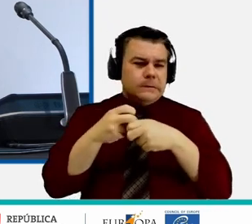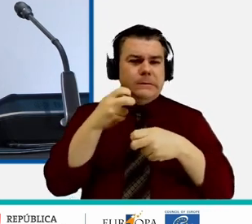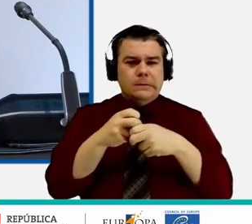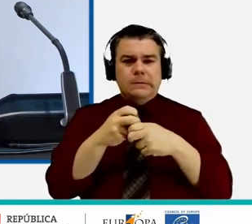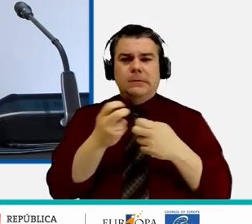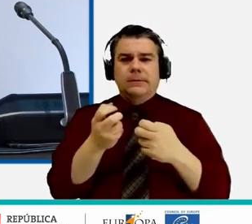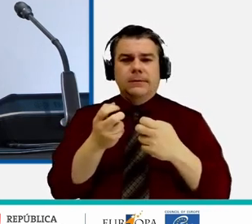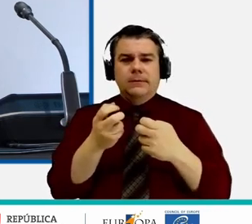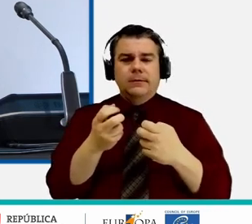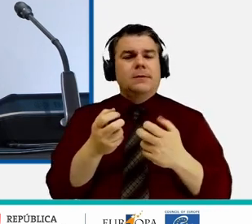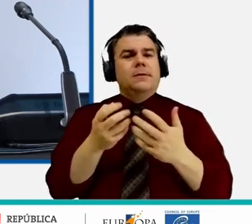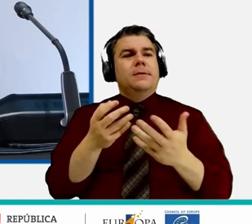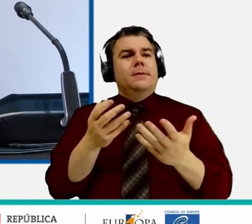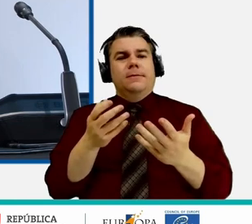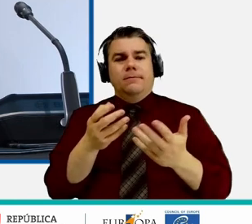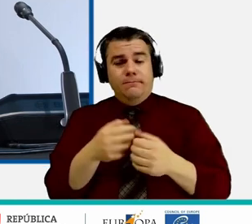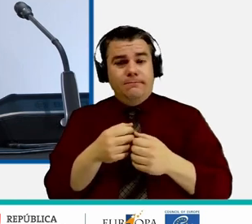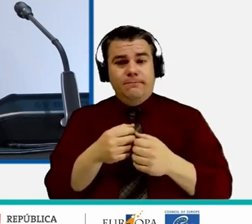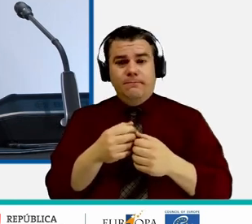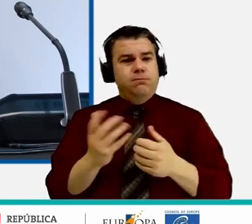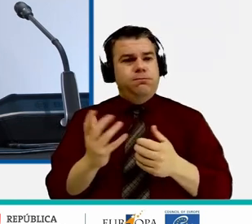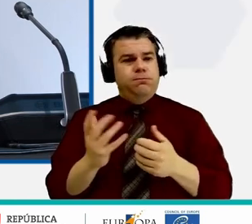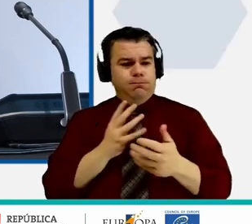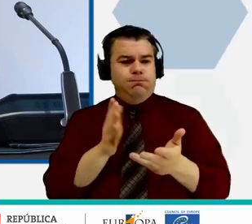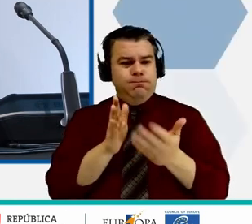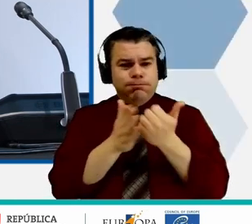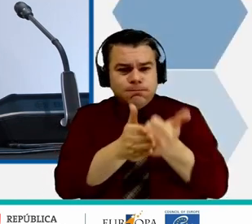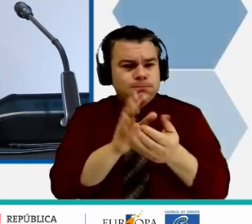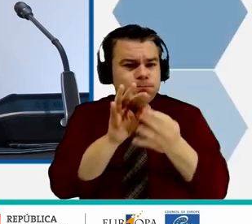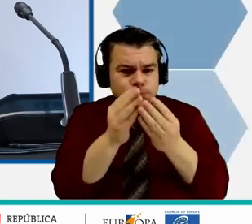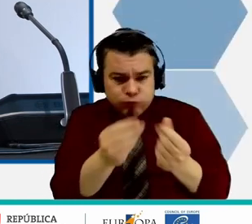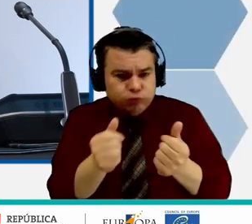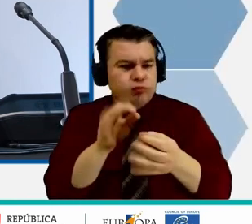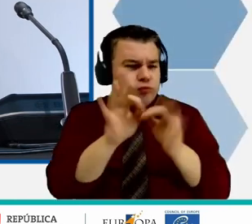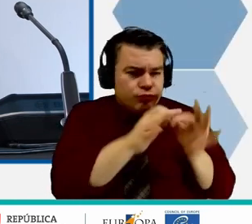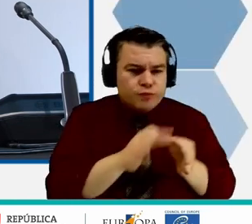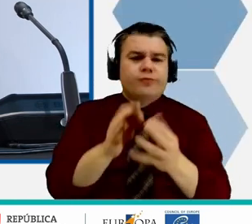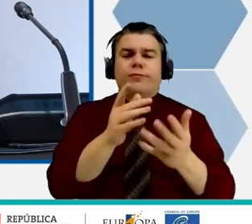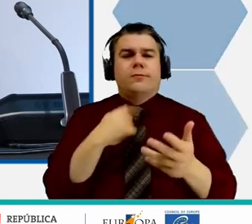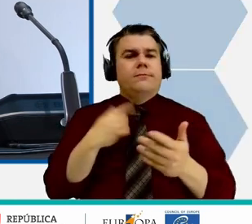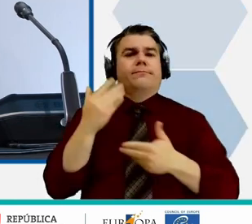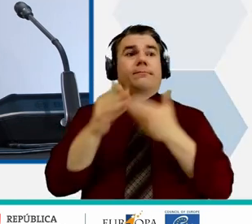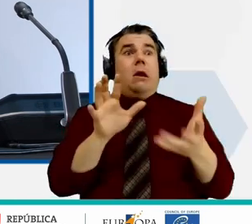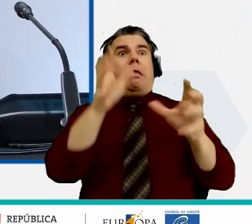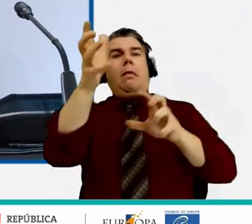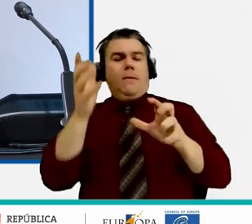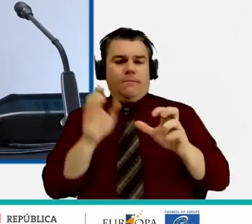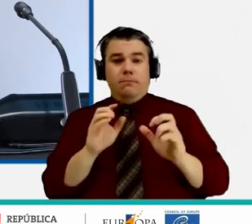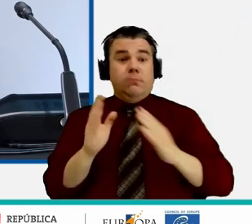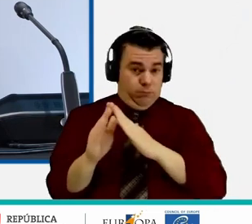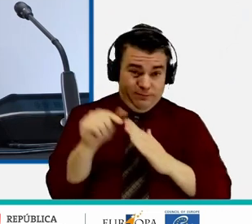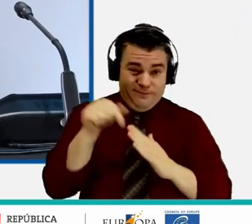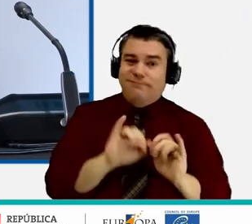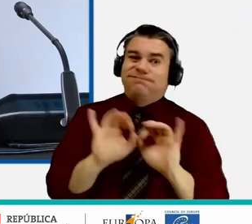preparedness, efficient relief, and rapid recovery of the communities in disaster events. And the